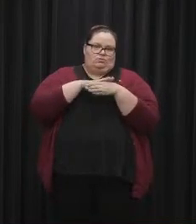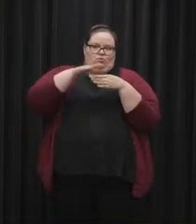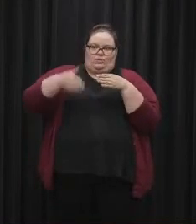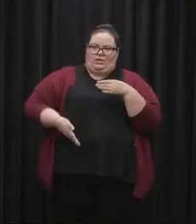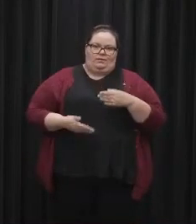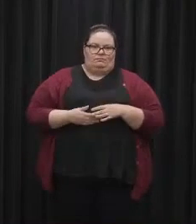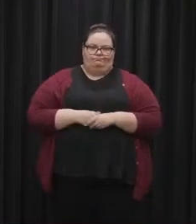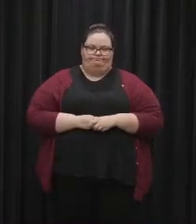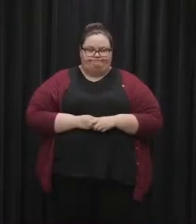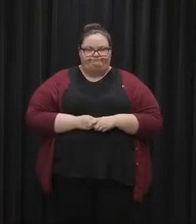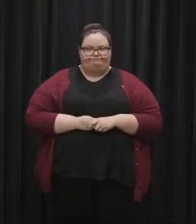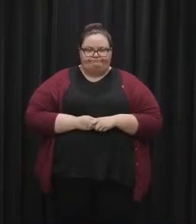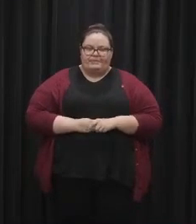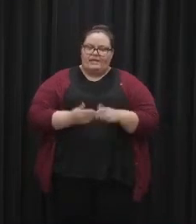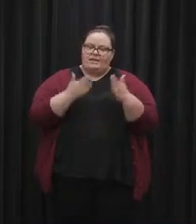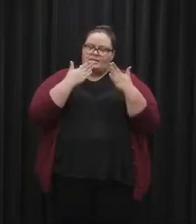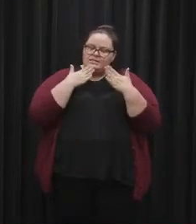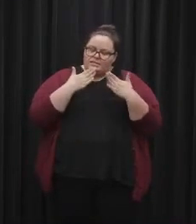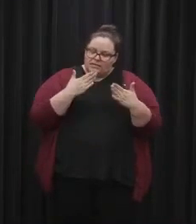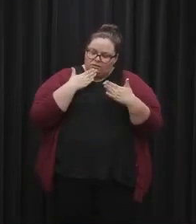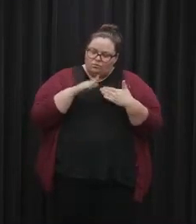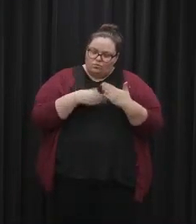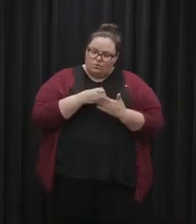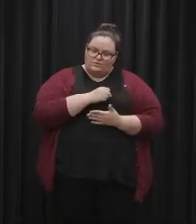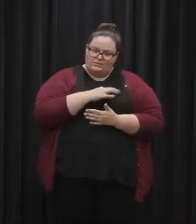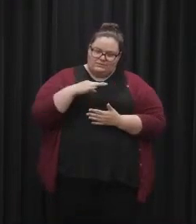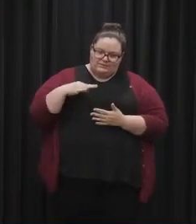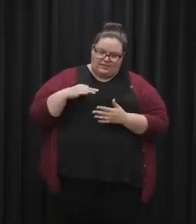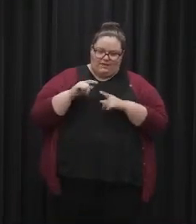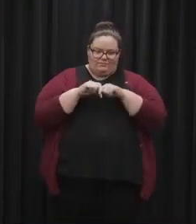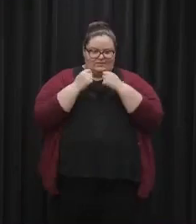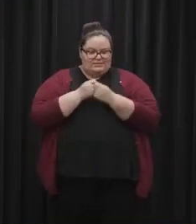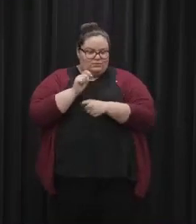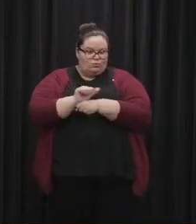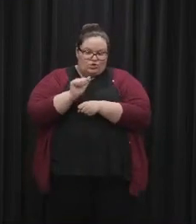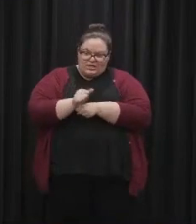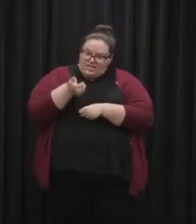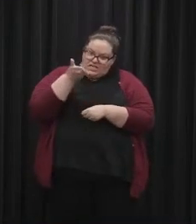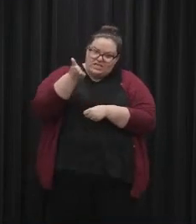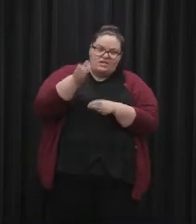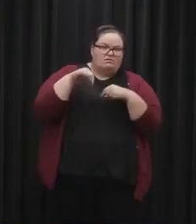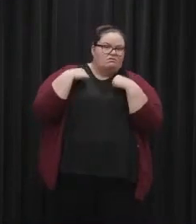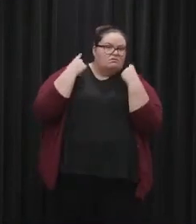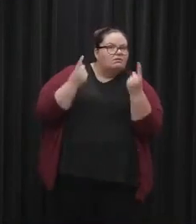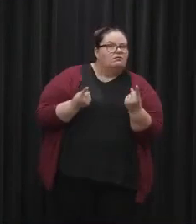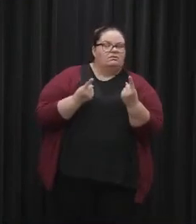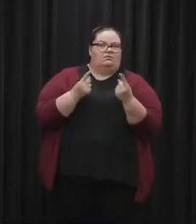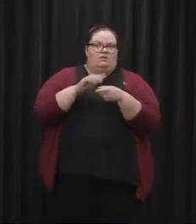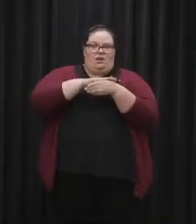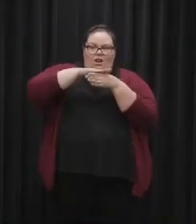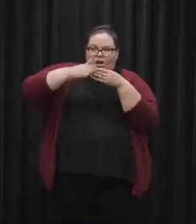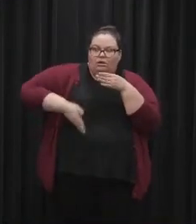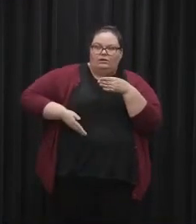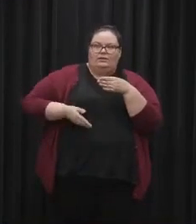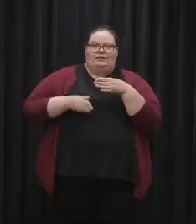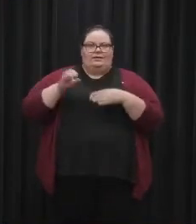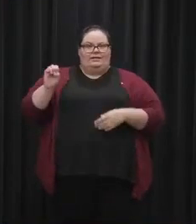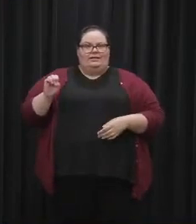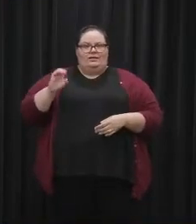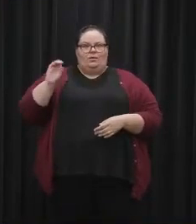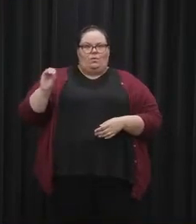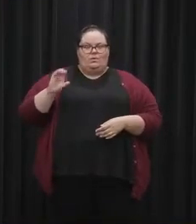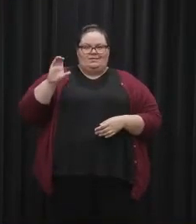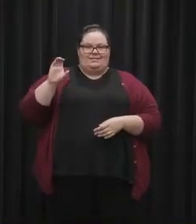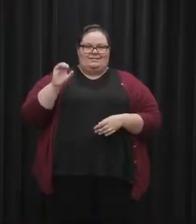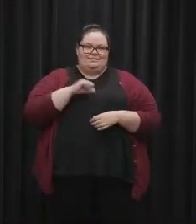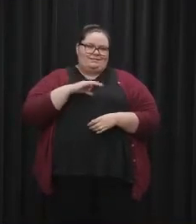long weekend. So thank you to all the staff, the entire team on the ground that has been doing that work tirelessly all weekend, including the EOC